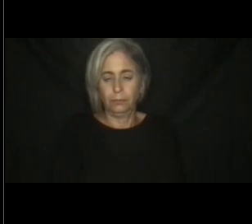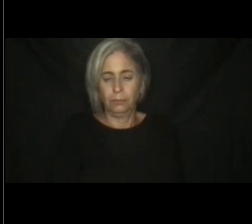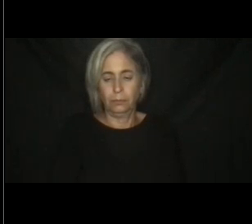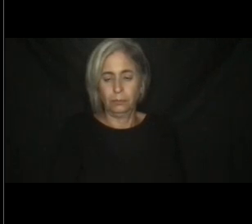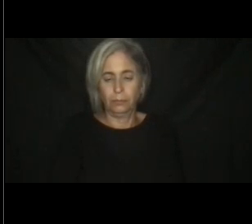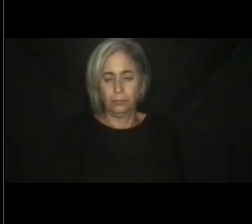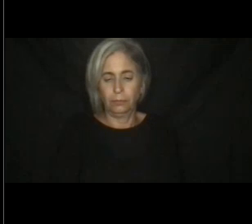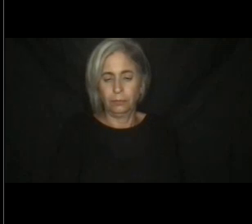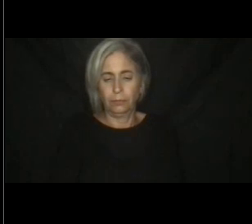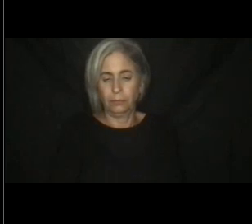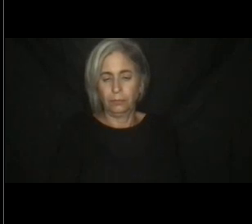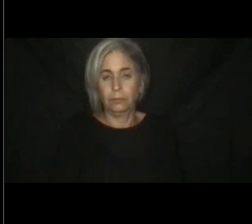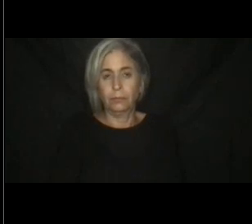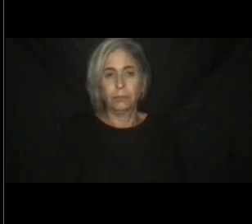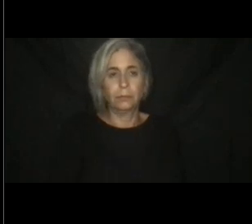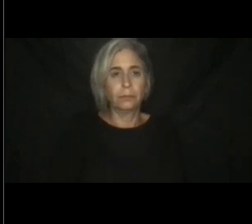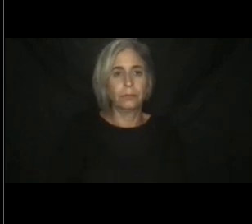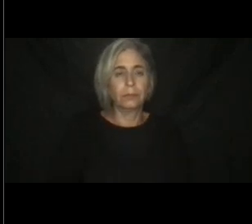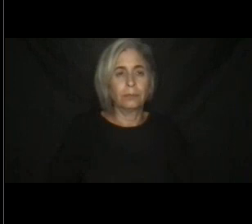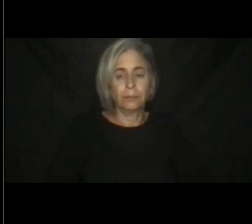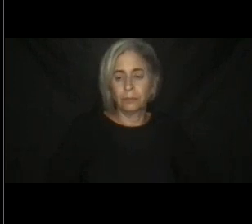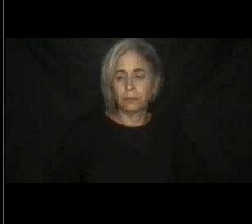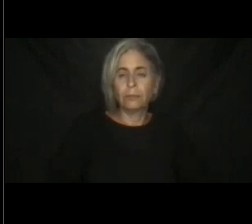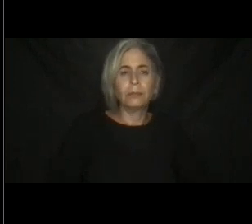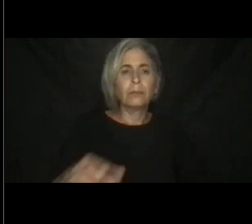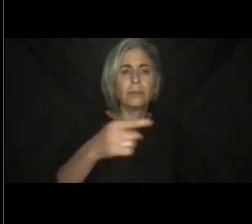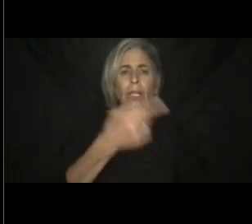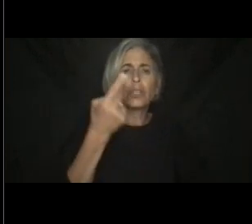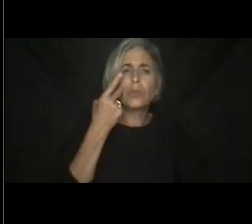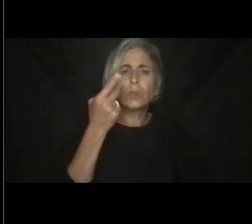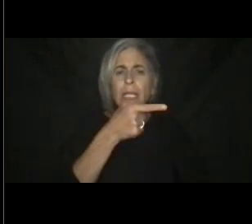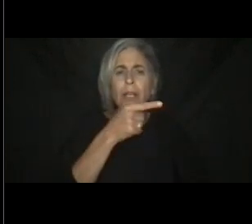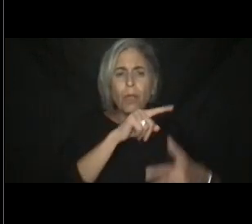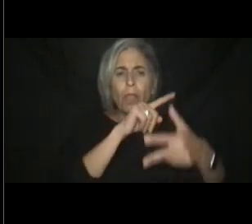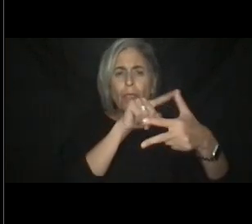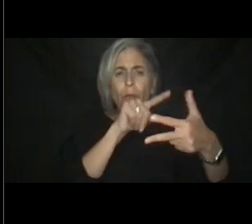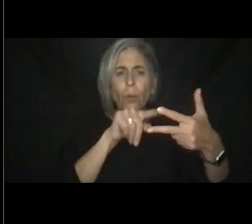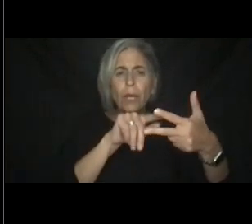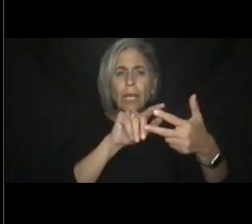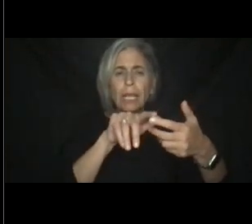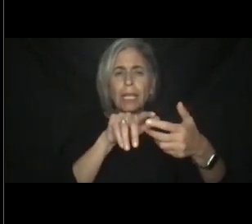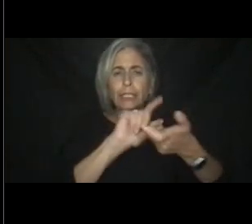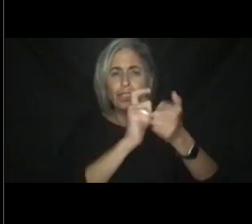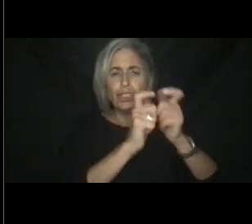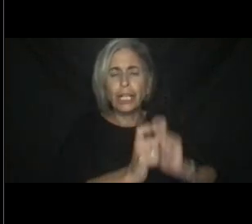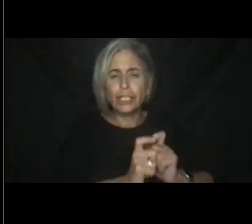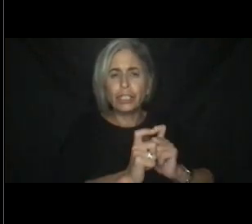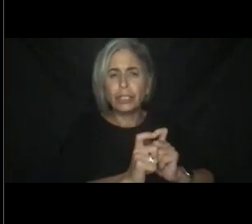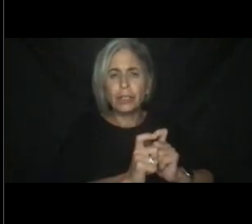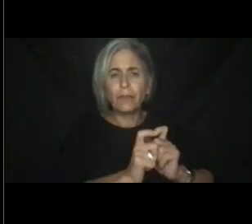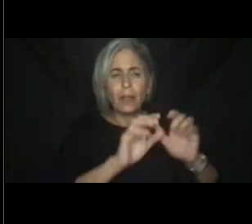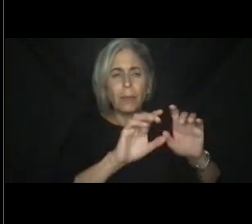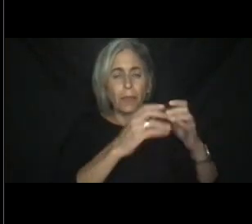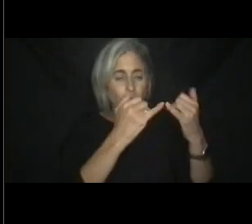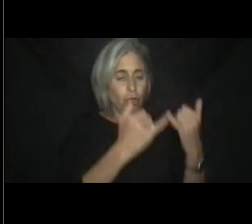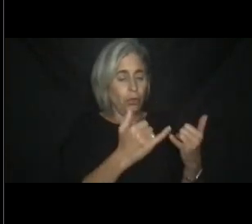And one more. There we go. So here we see the 3 areas of change that are occurring from the existing district